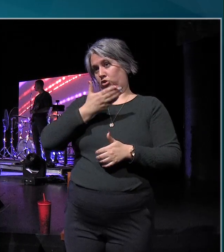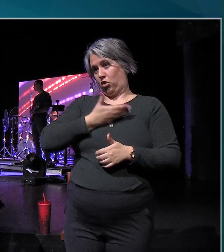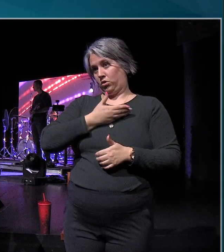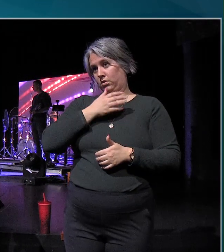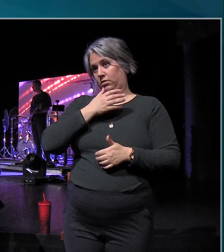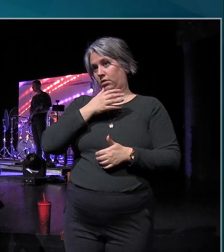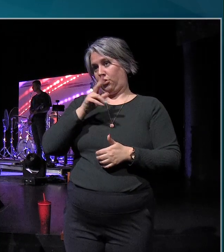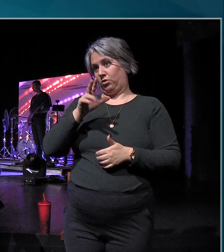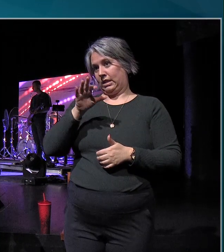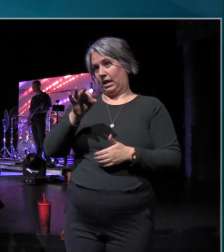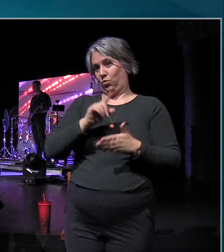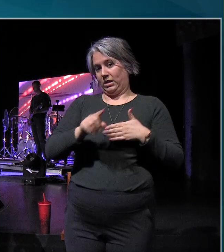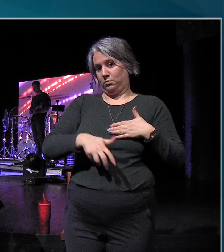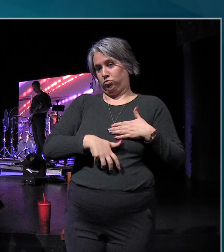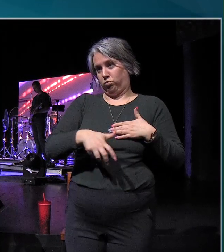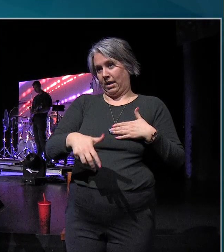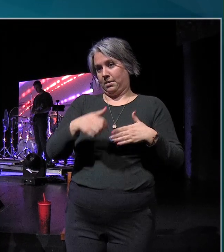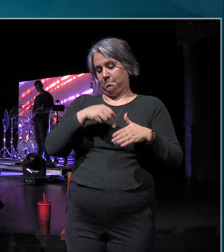God,